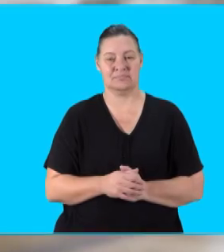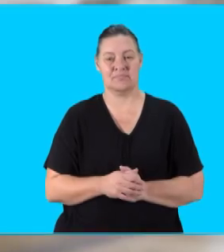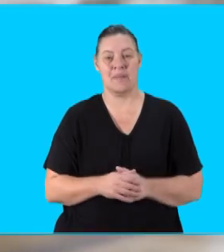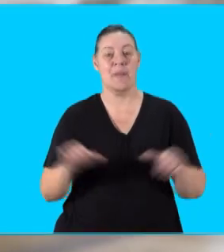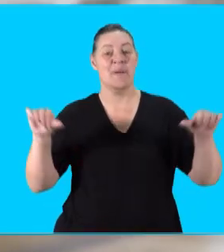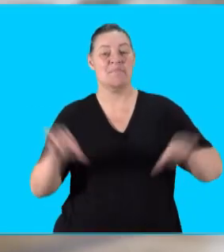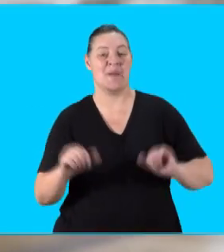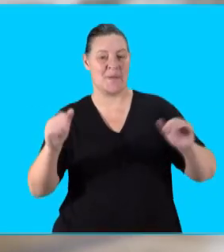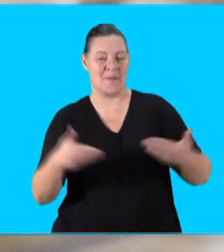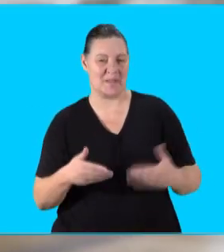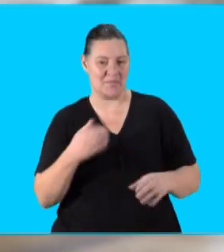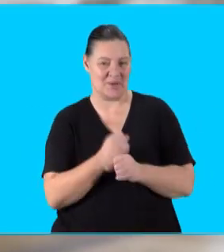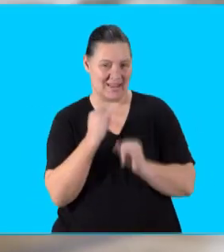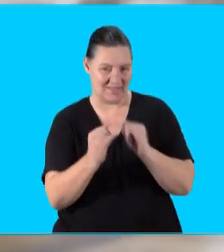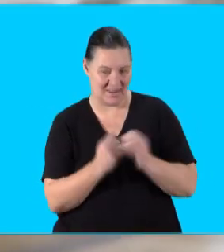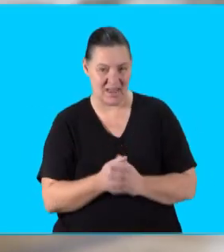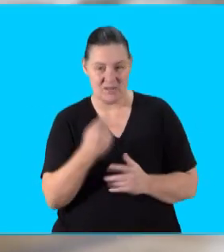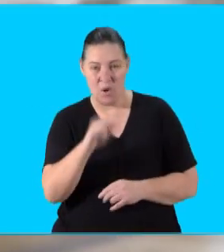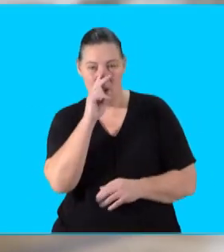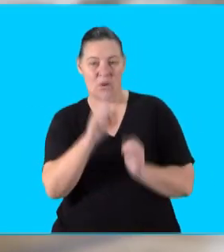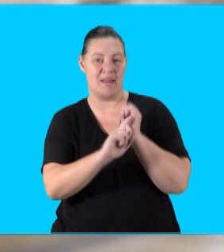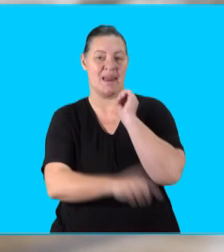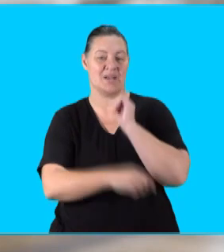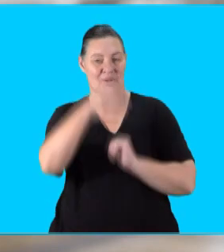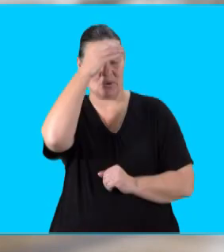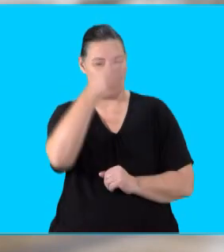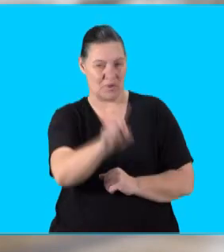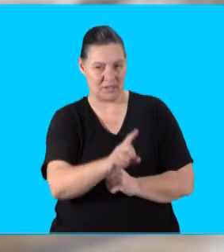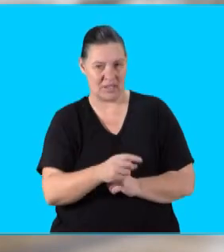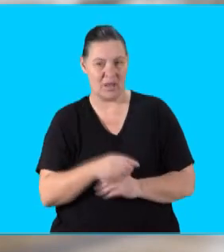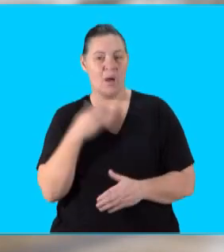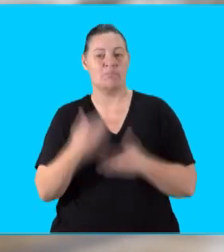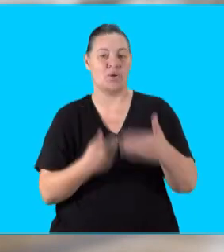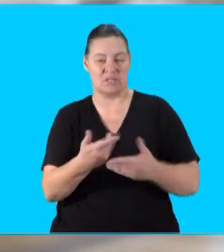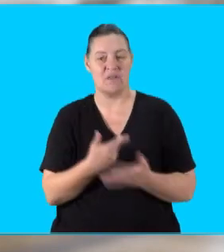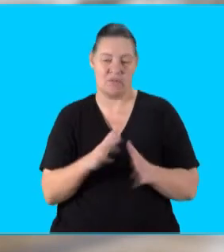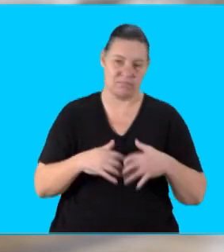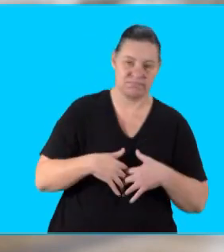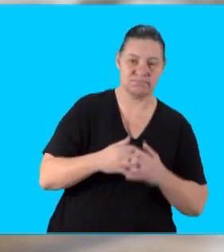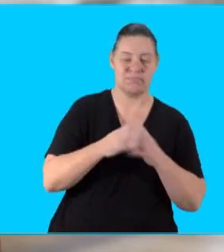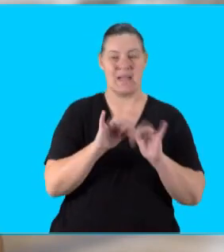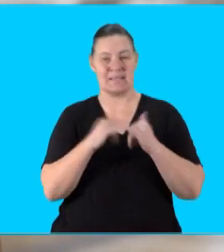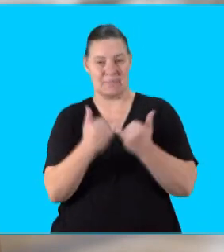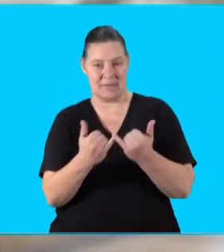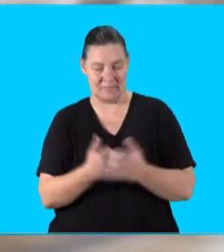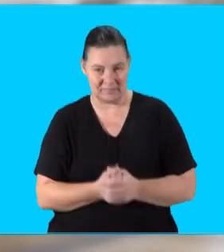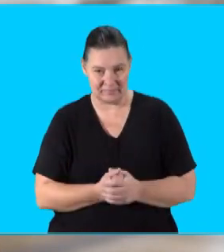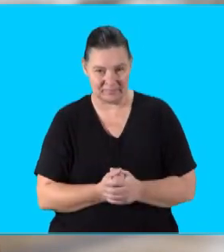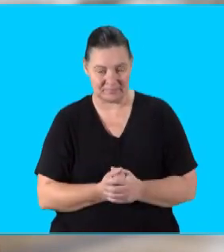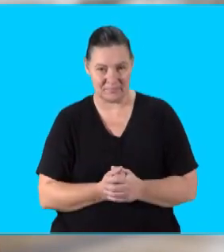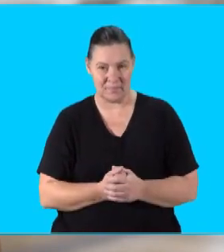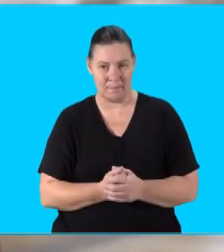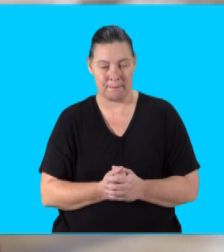Welcome back, grade 11s. Now let's look at our last concept, which is procedure for the formation of companies.